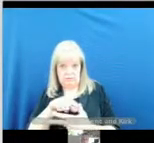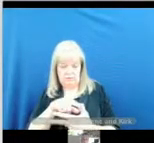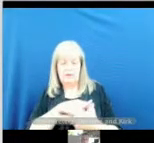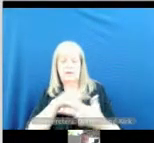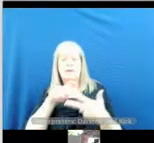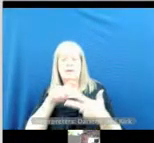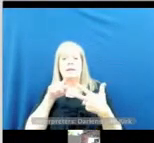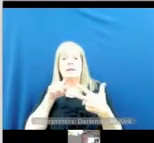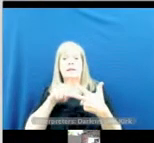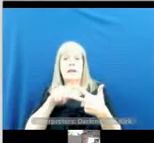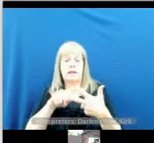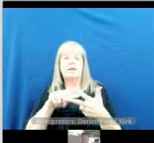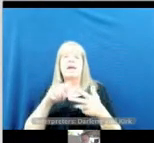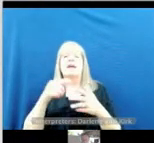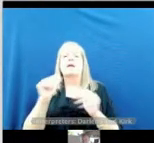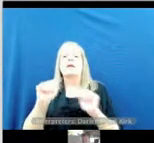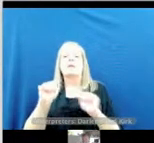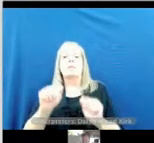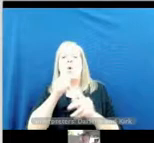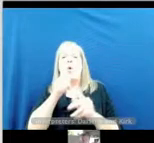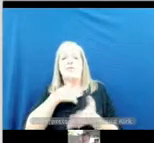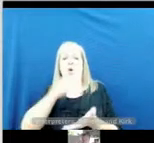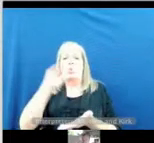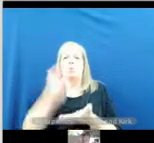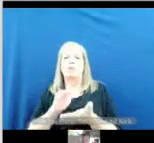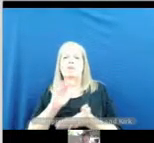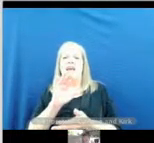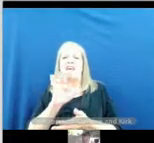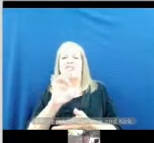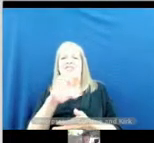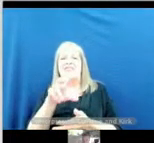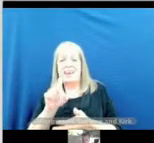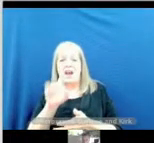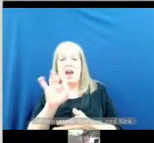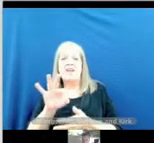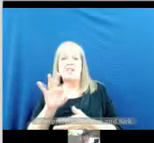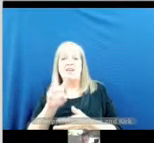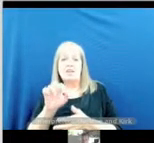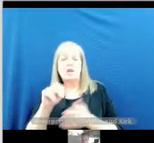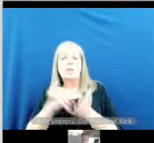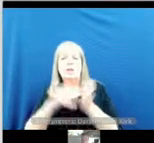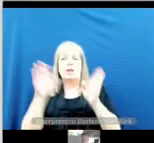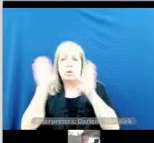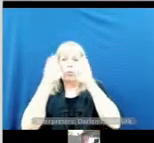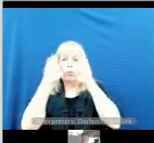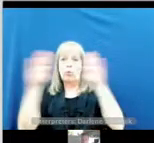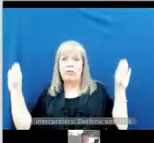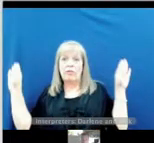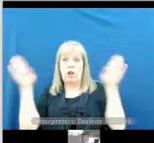Secondly, as having reduced fields of vision or reduced peripheral fields,